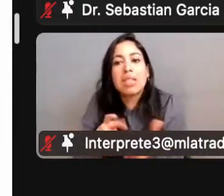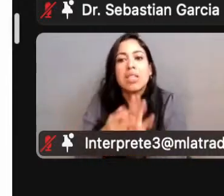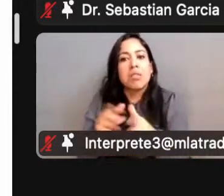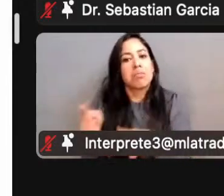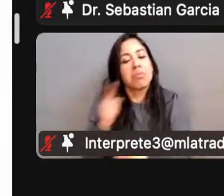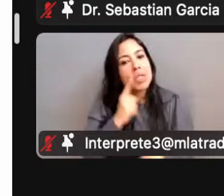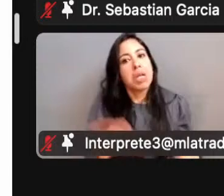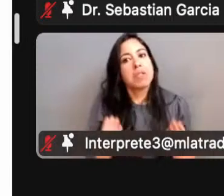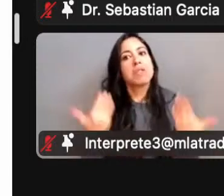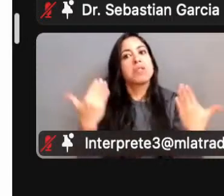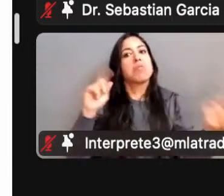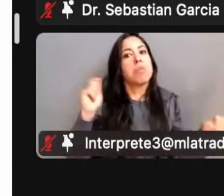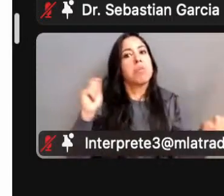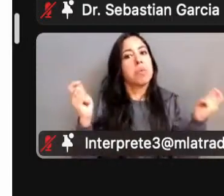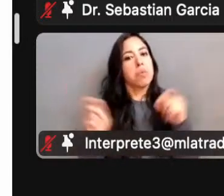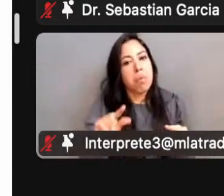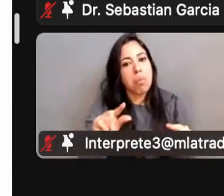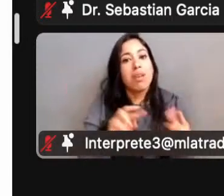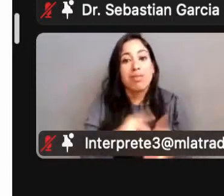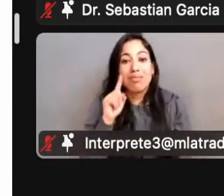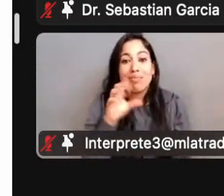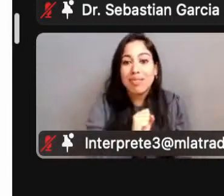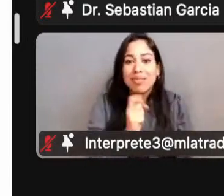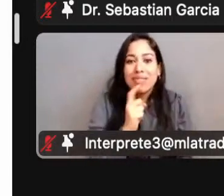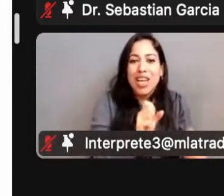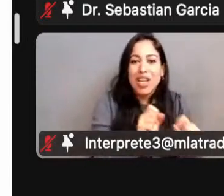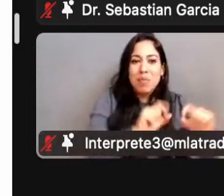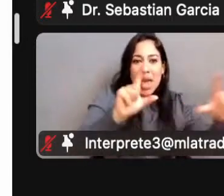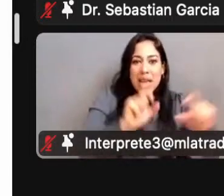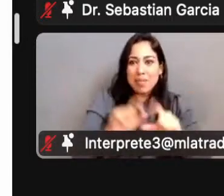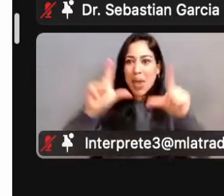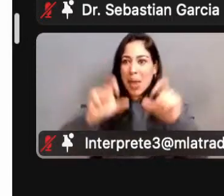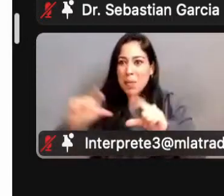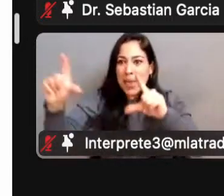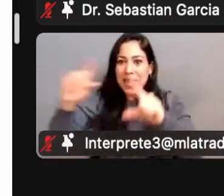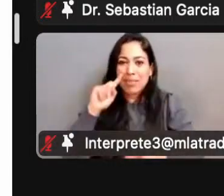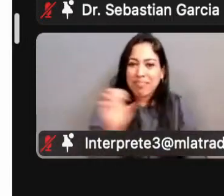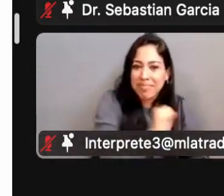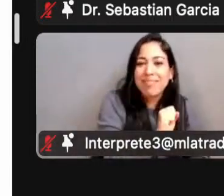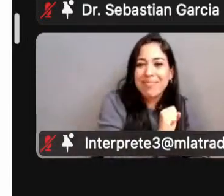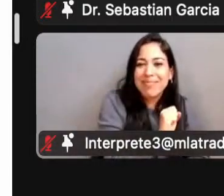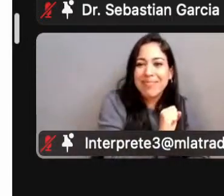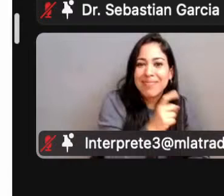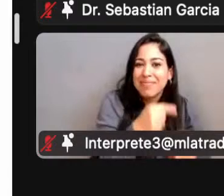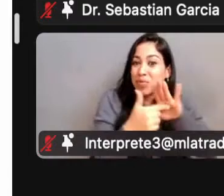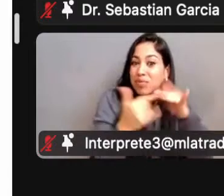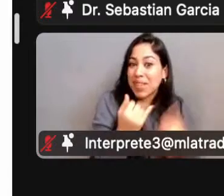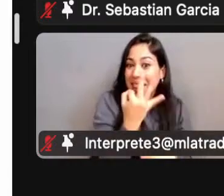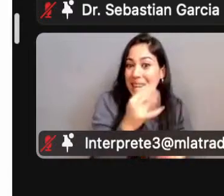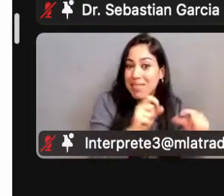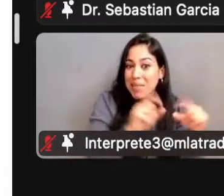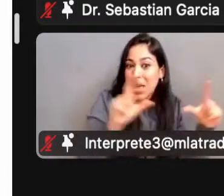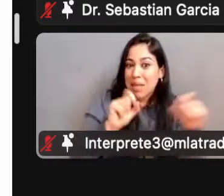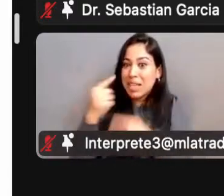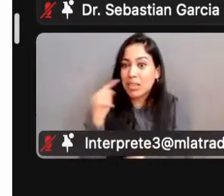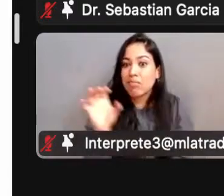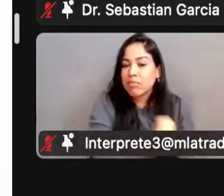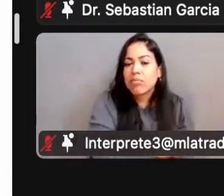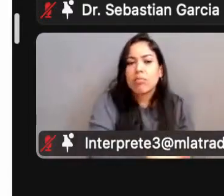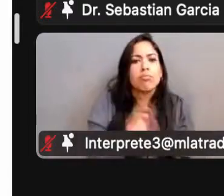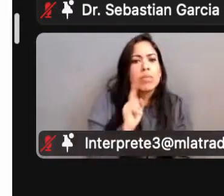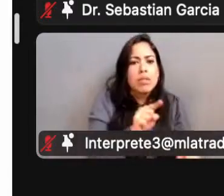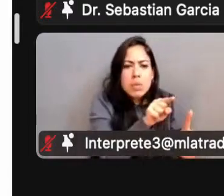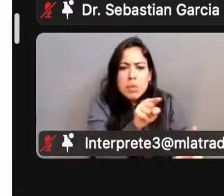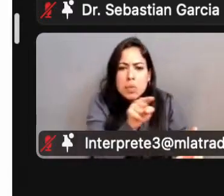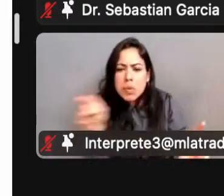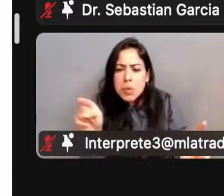modern maternity mortality. As you can see in the chart that are shown, in none